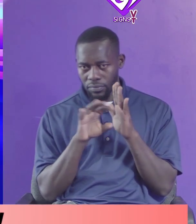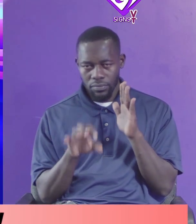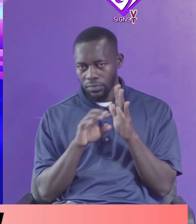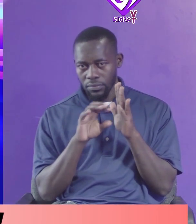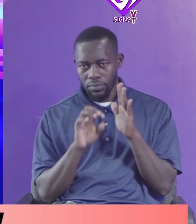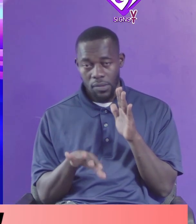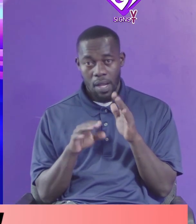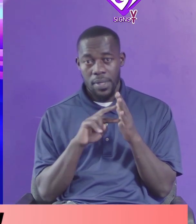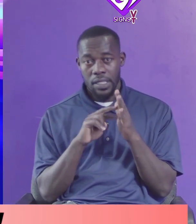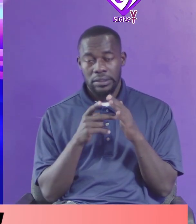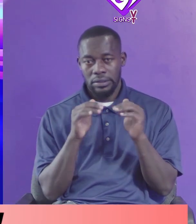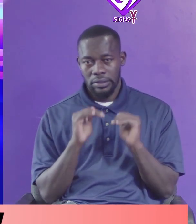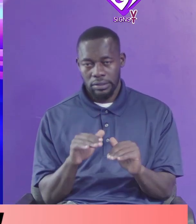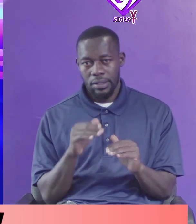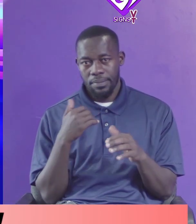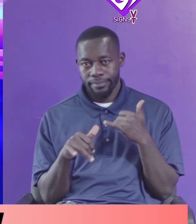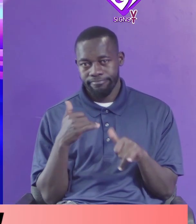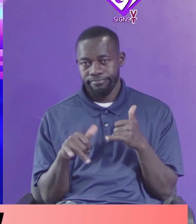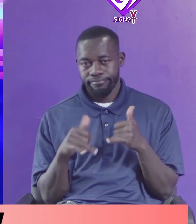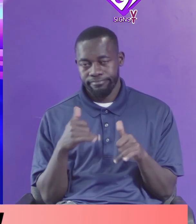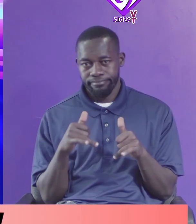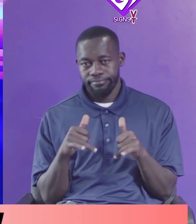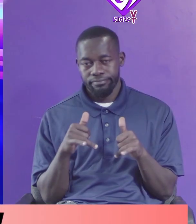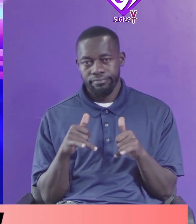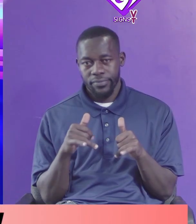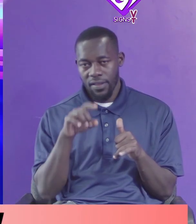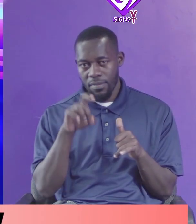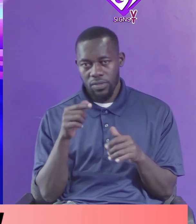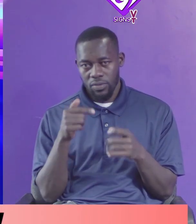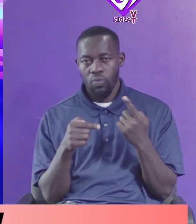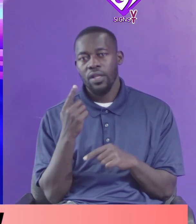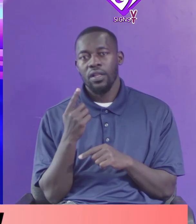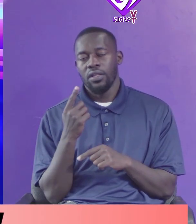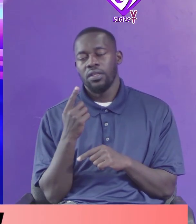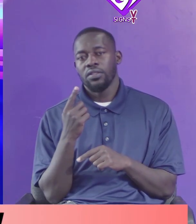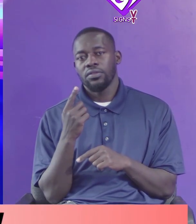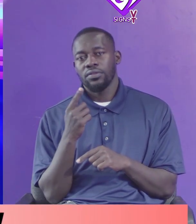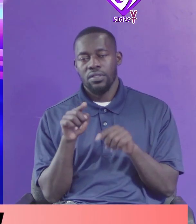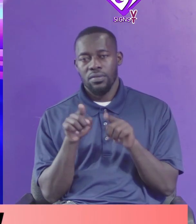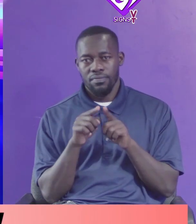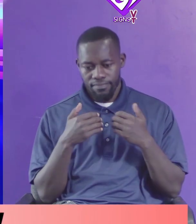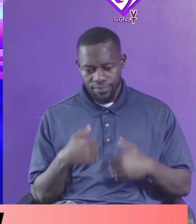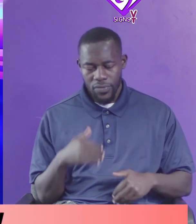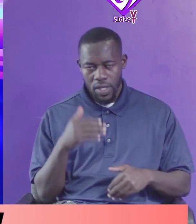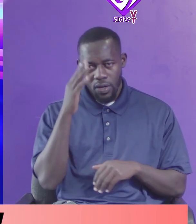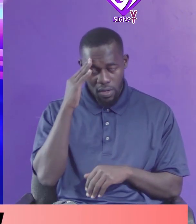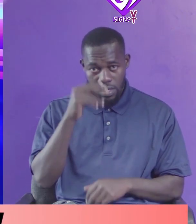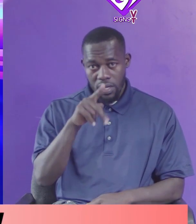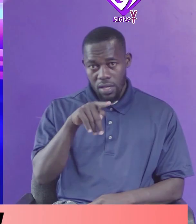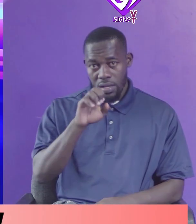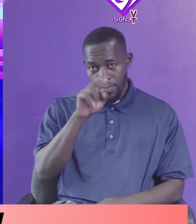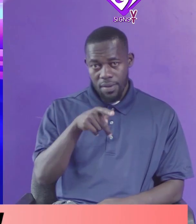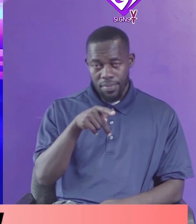the next games, they just have to win. And also, I know Pep kind of starts some